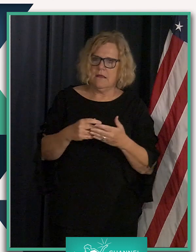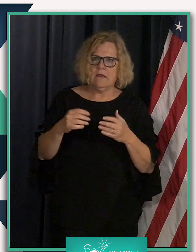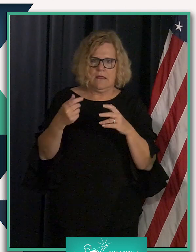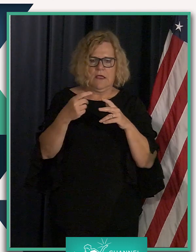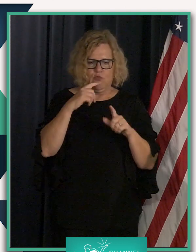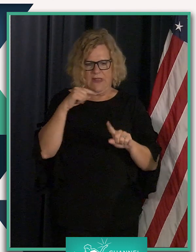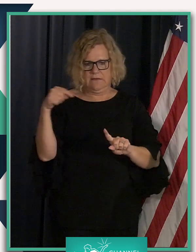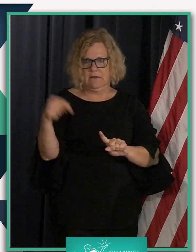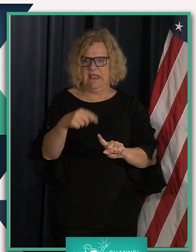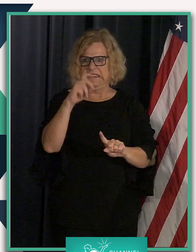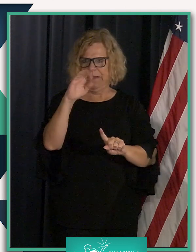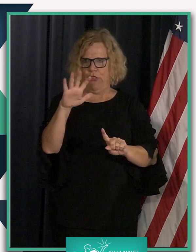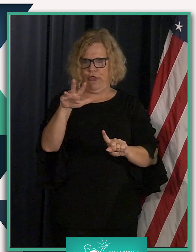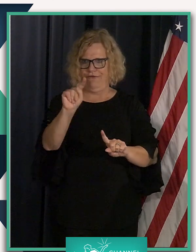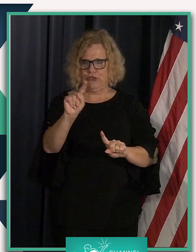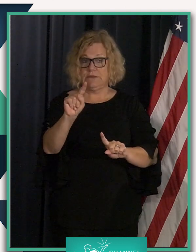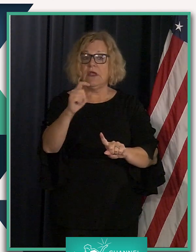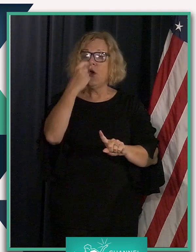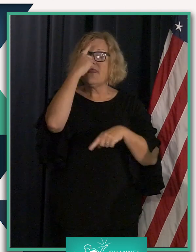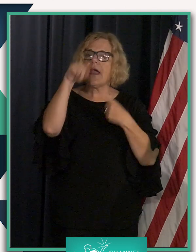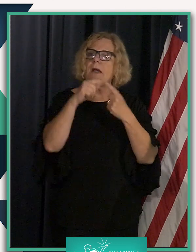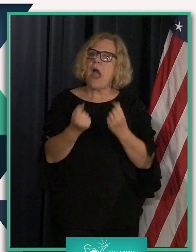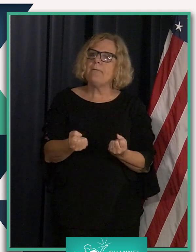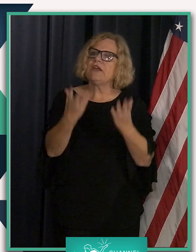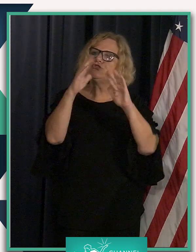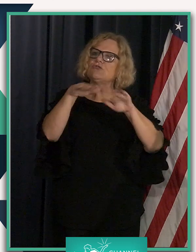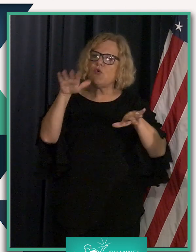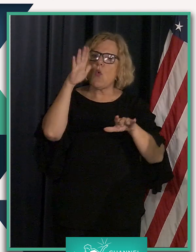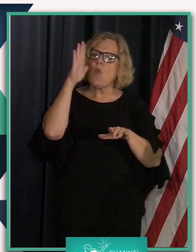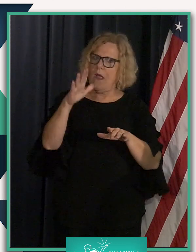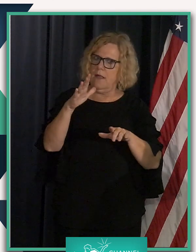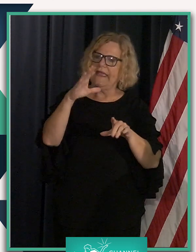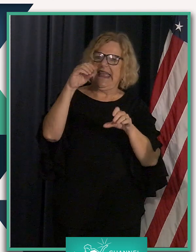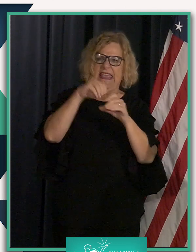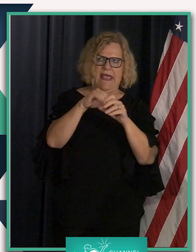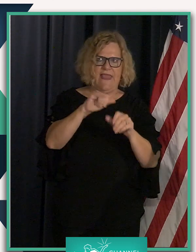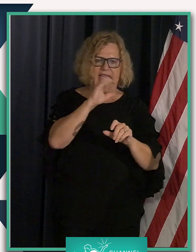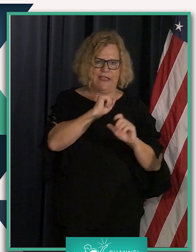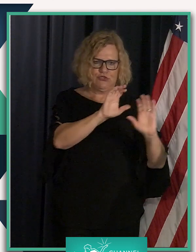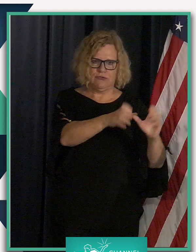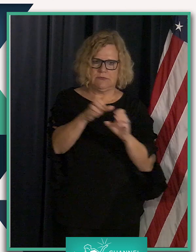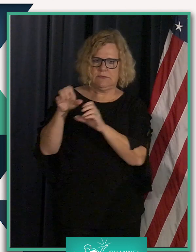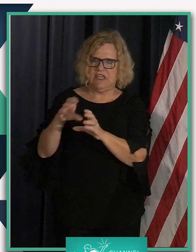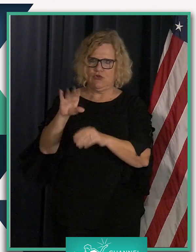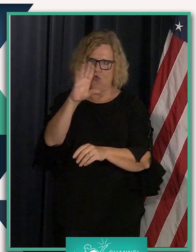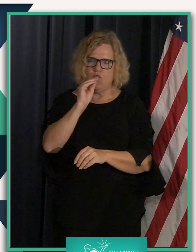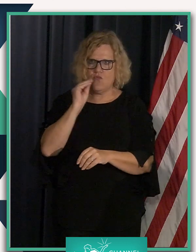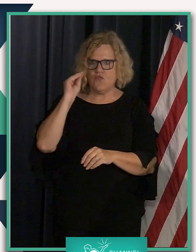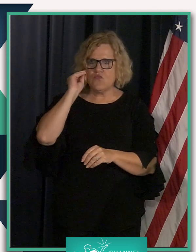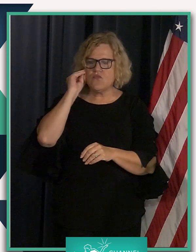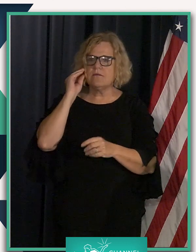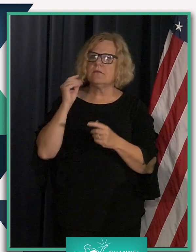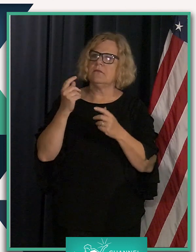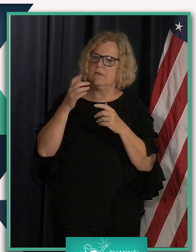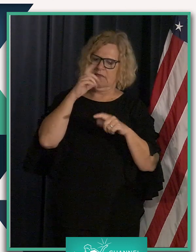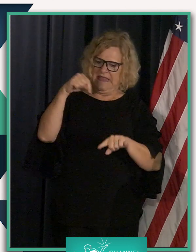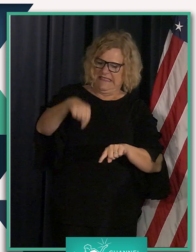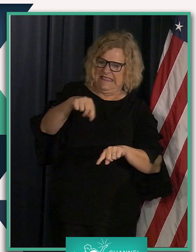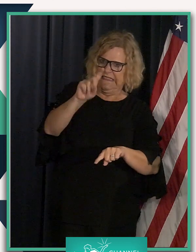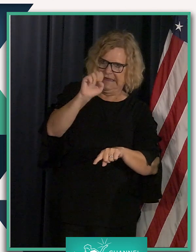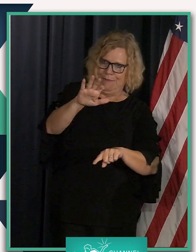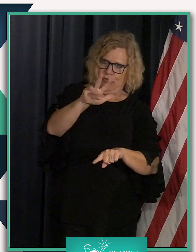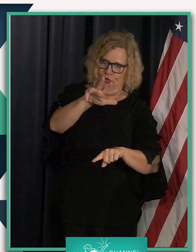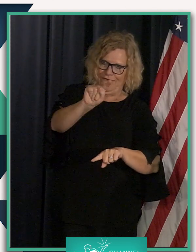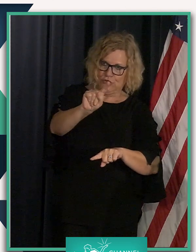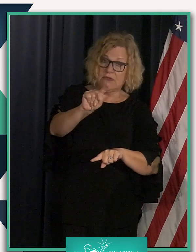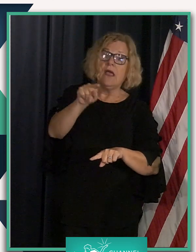December 31st. So think about how many children will fall into these ages in your household come this December